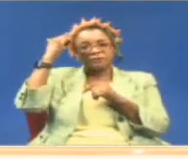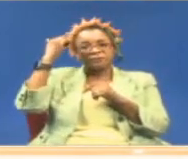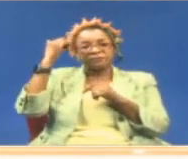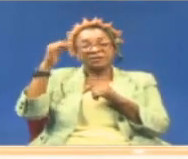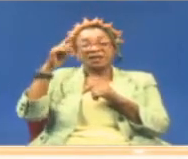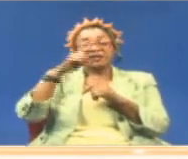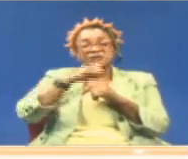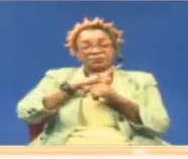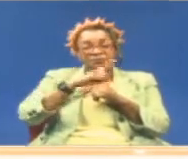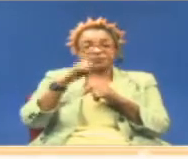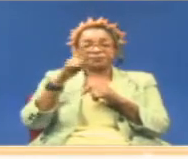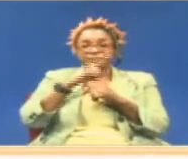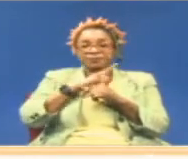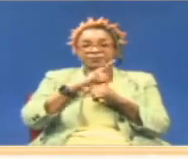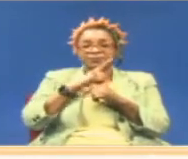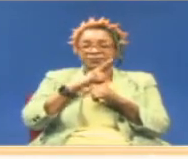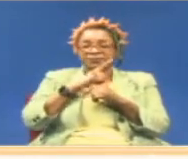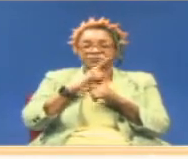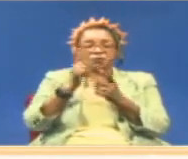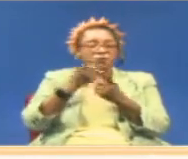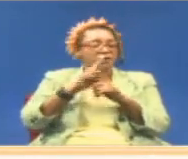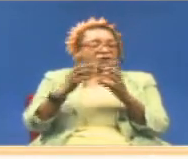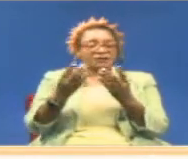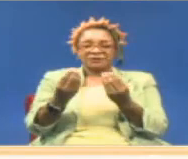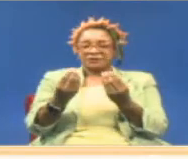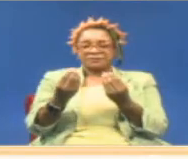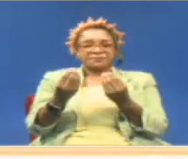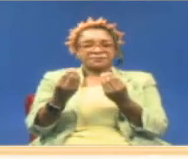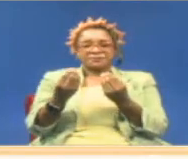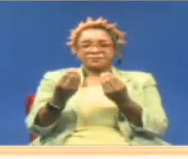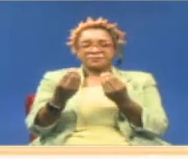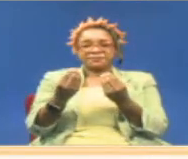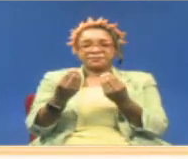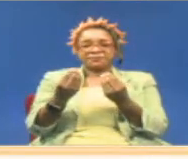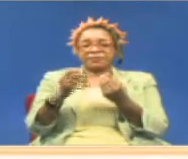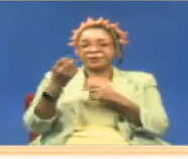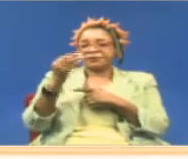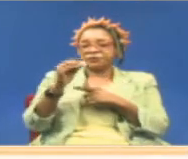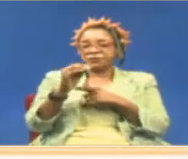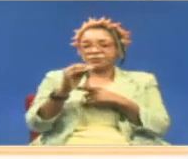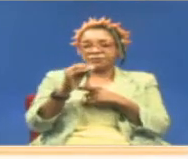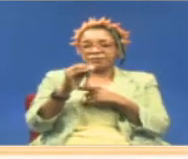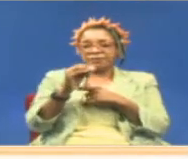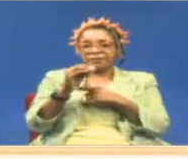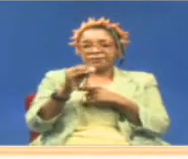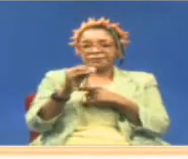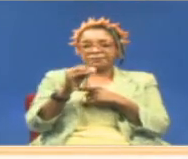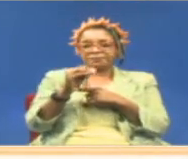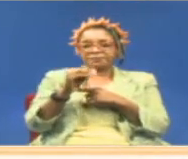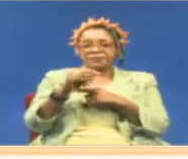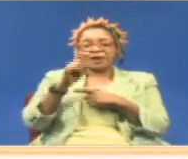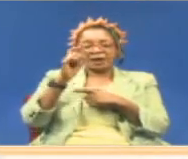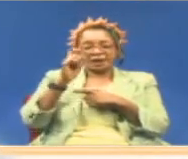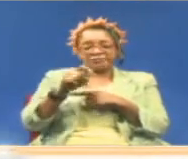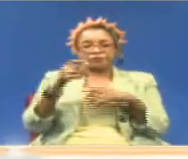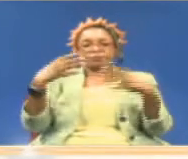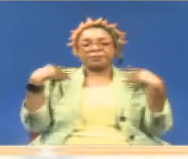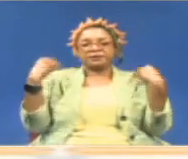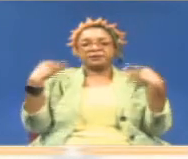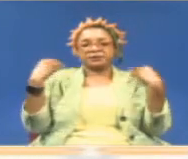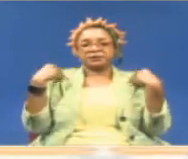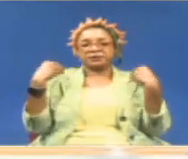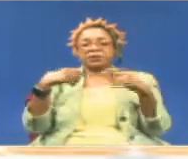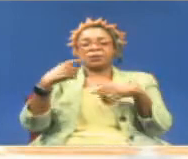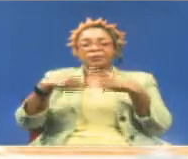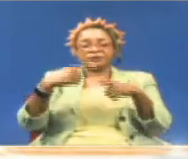tough. Haikuwa rahisi vile. So, I have to do my practice for